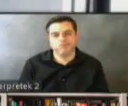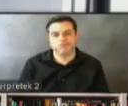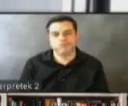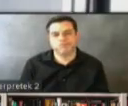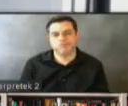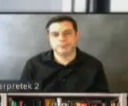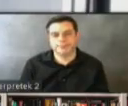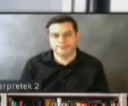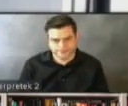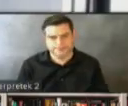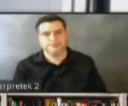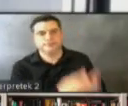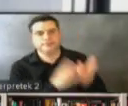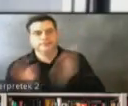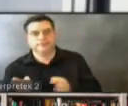Thank you, Mr. Mayor.